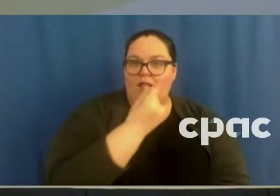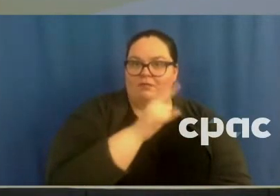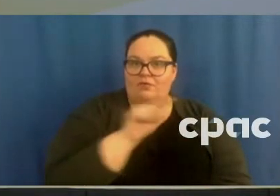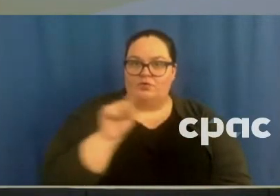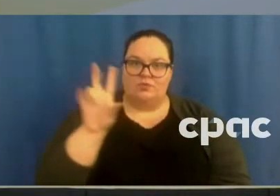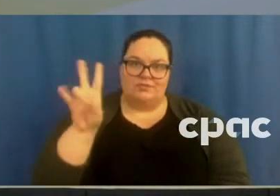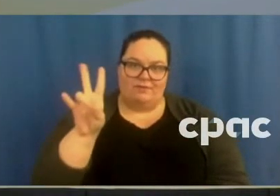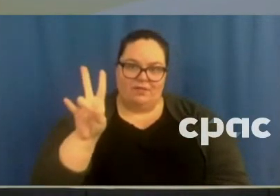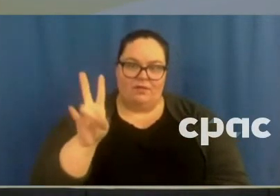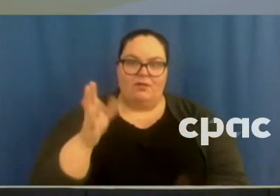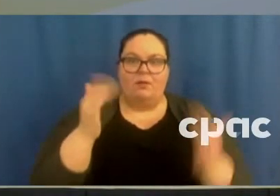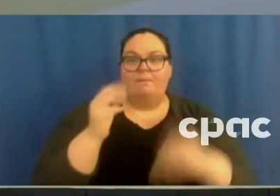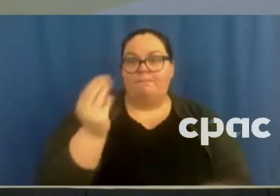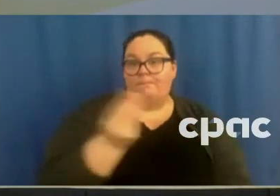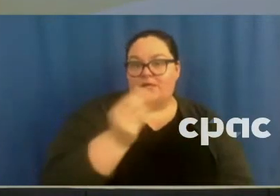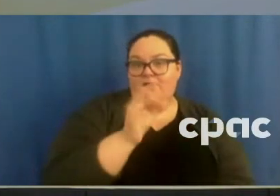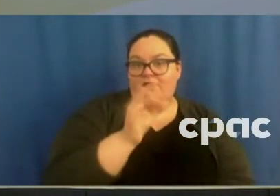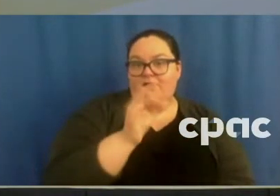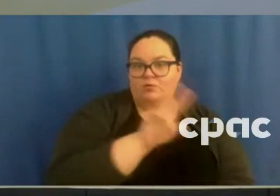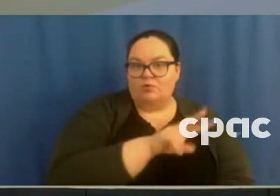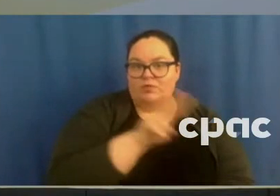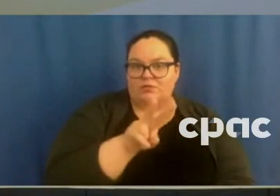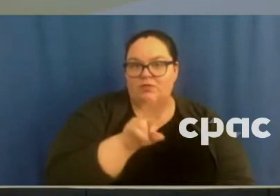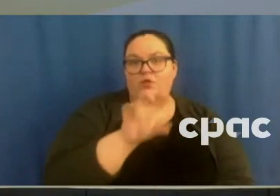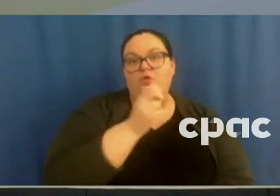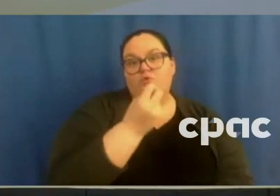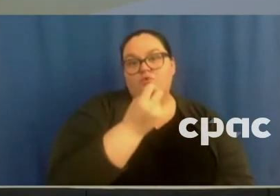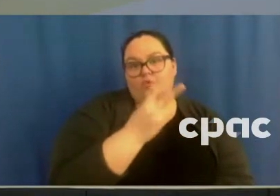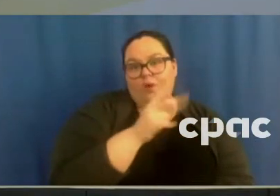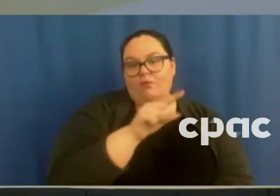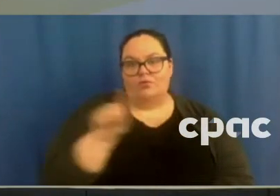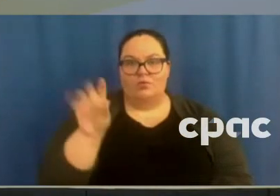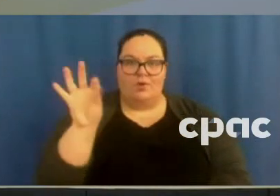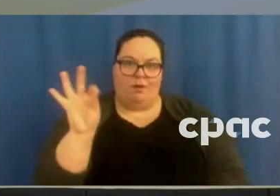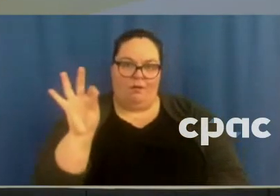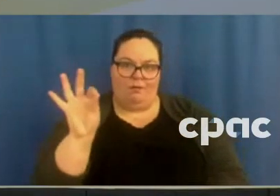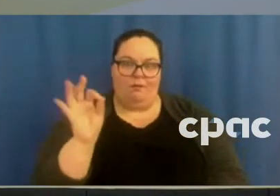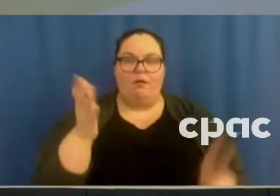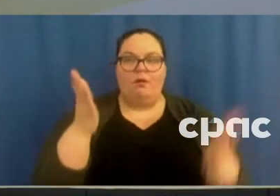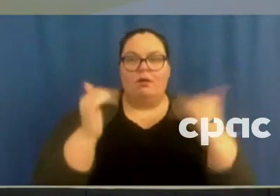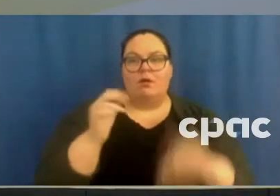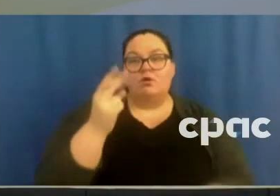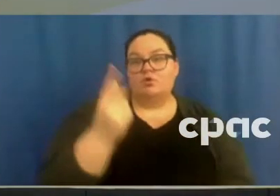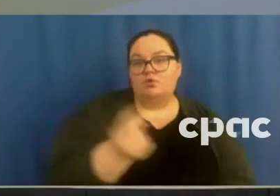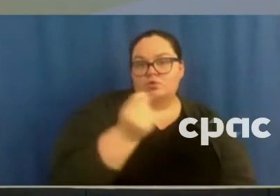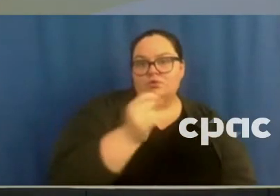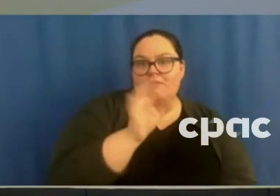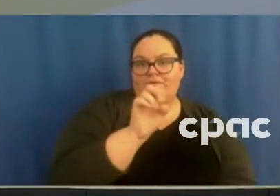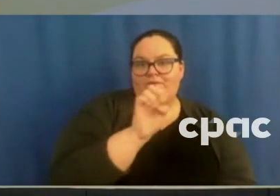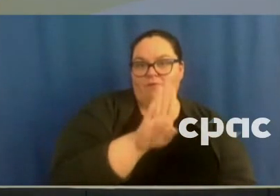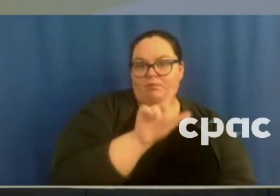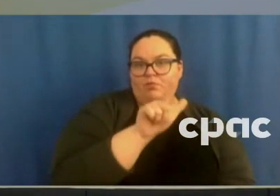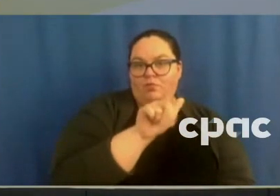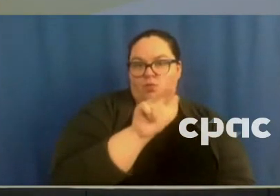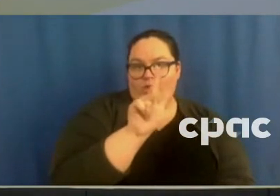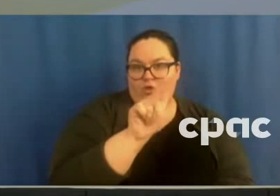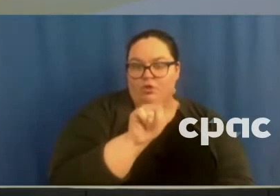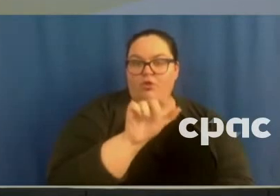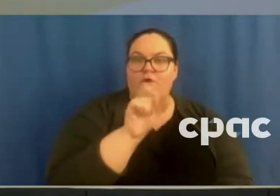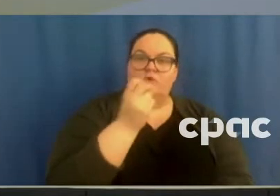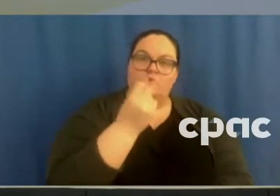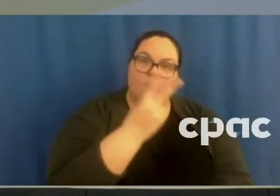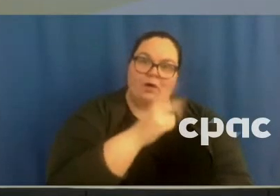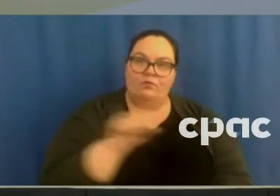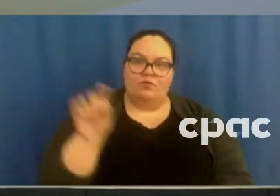p.m. Monday, February 22nd, between 12 noon and 9 p.m. Tuesday, February 23rd, between 12 noon and 9